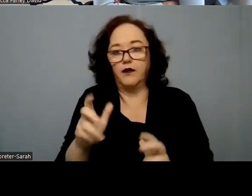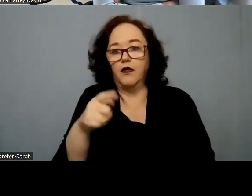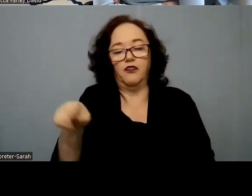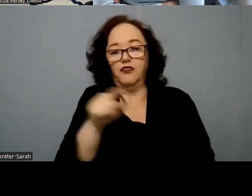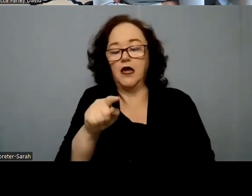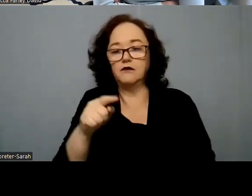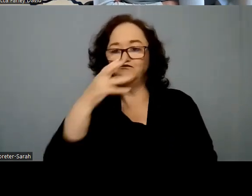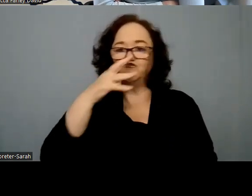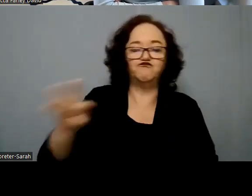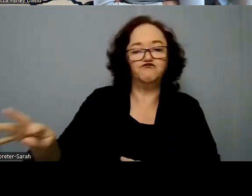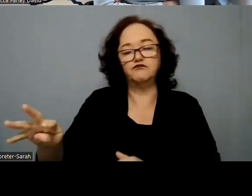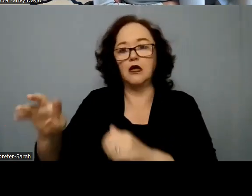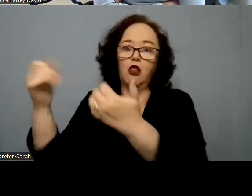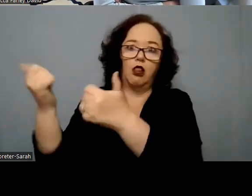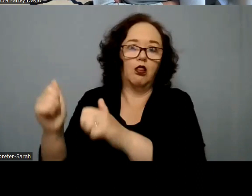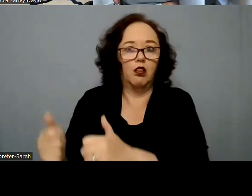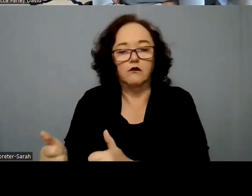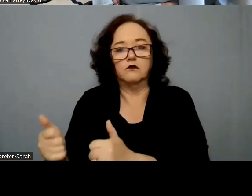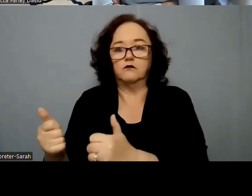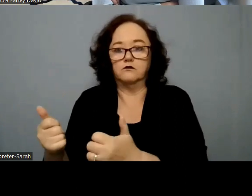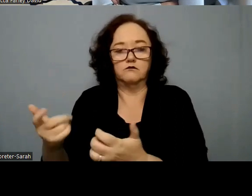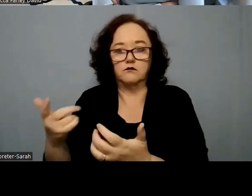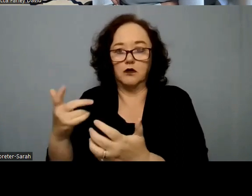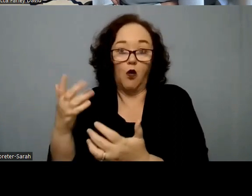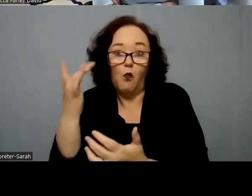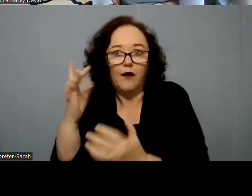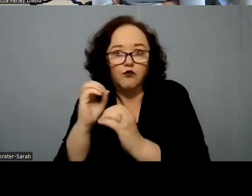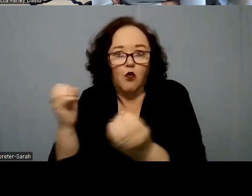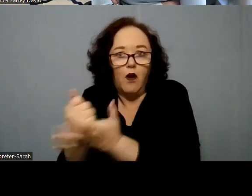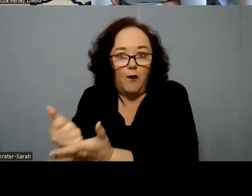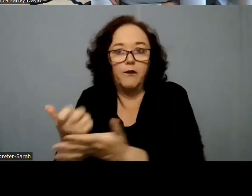in the absence of any intervention or support.